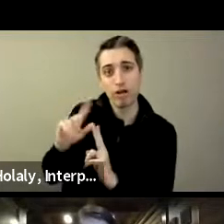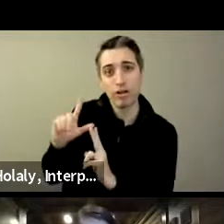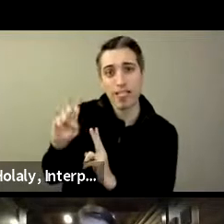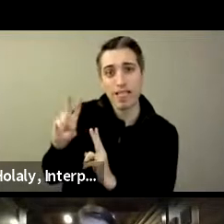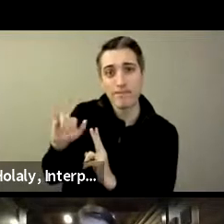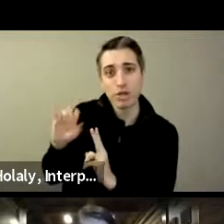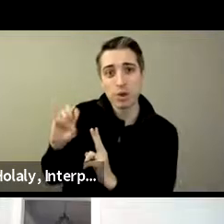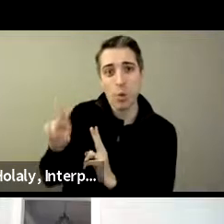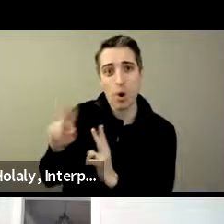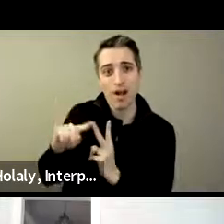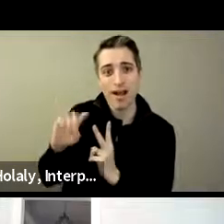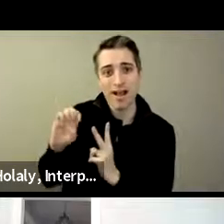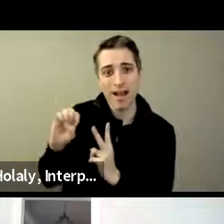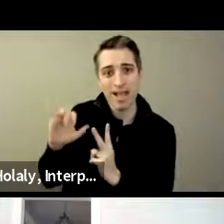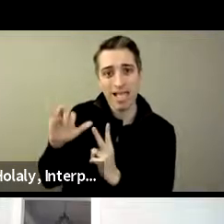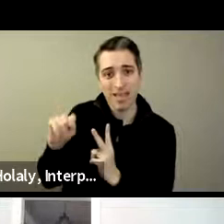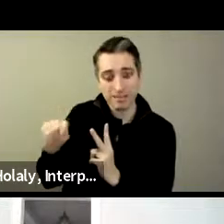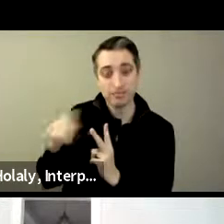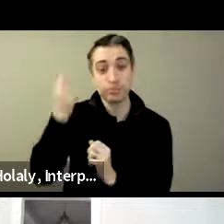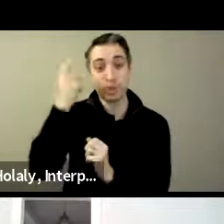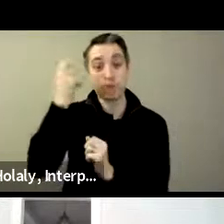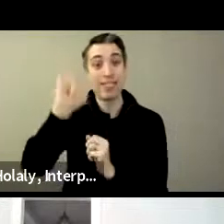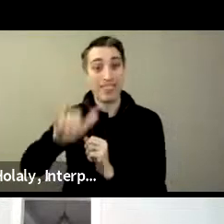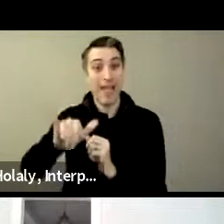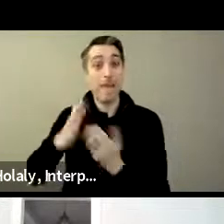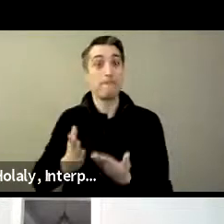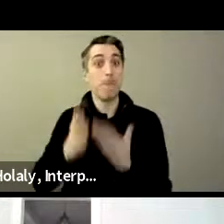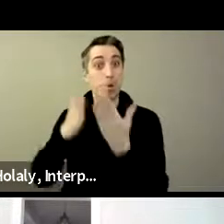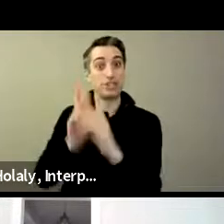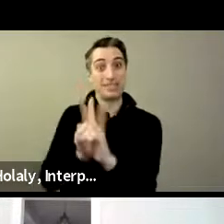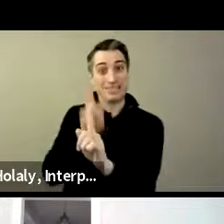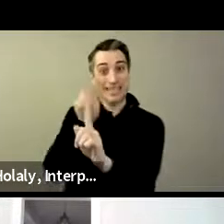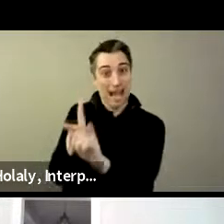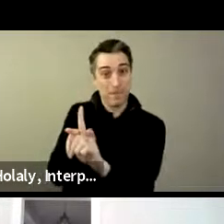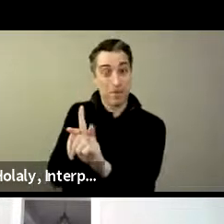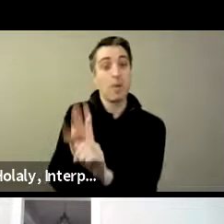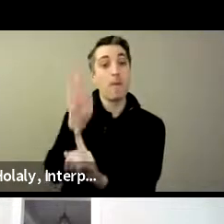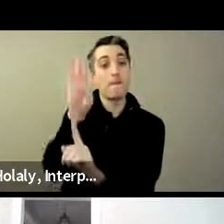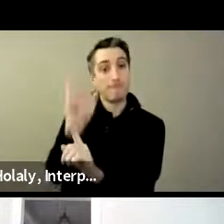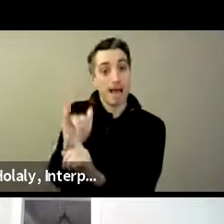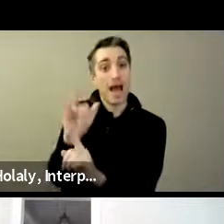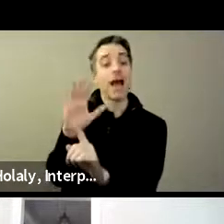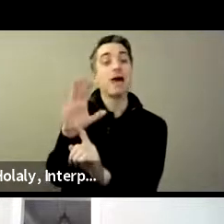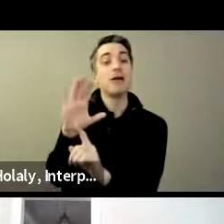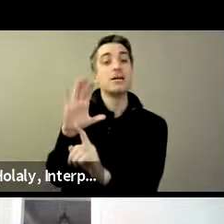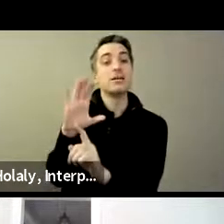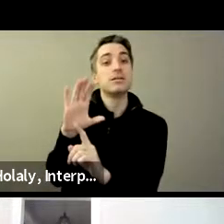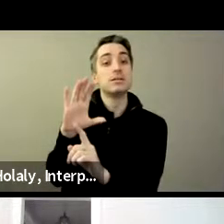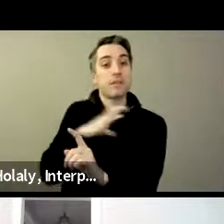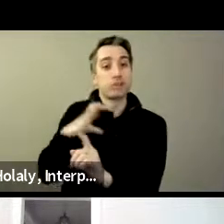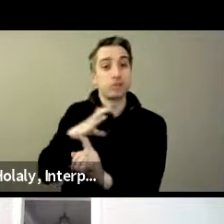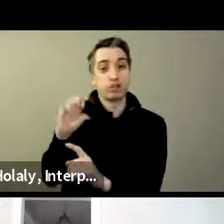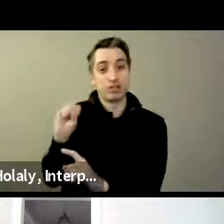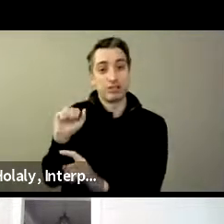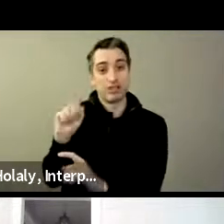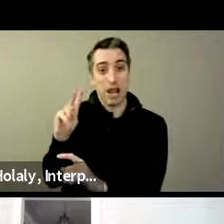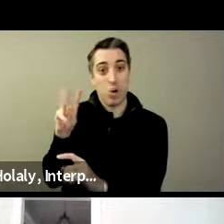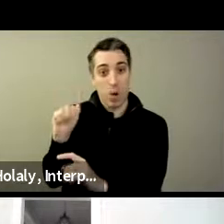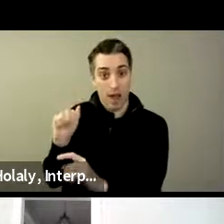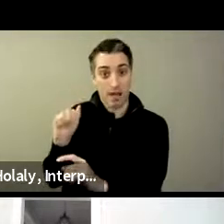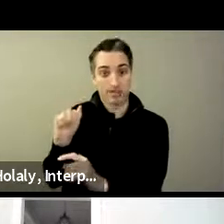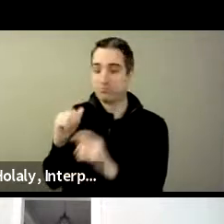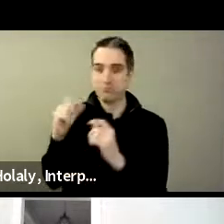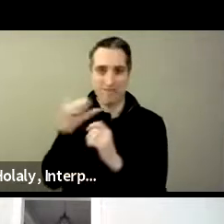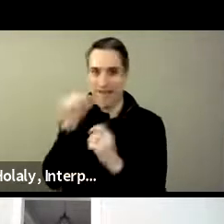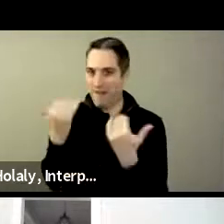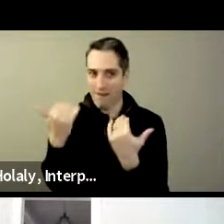motion was tabled by, the motion that was tabled was made by a commissioner who is no longer on the commission, at the time, will